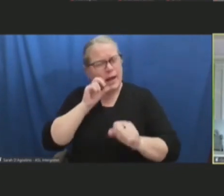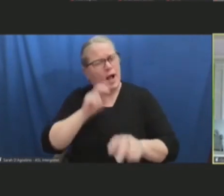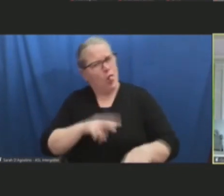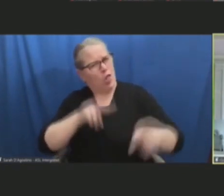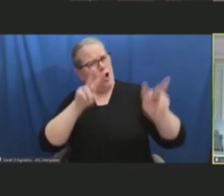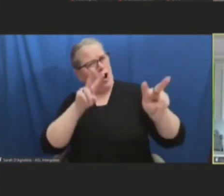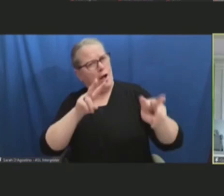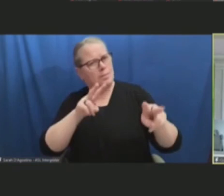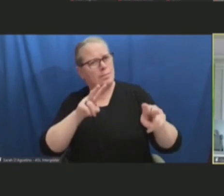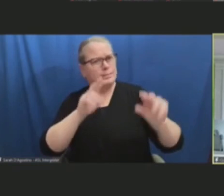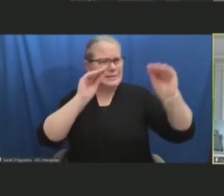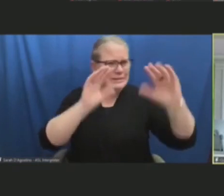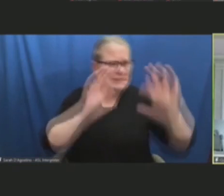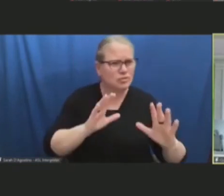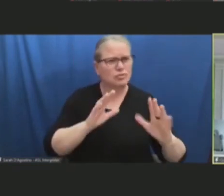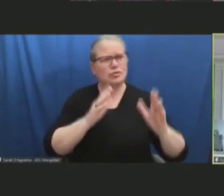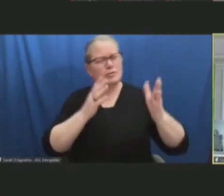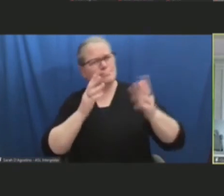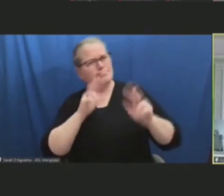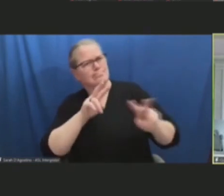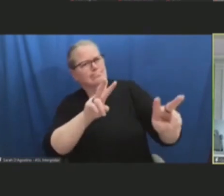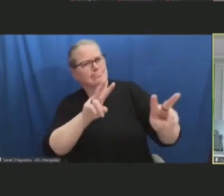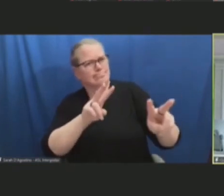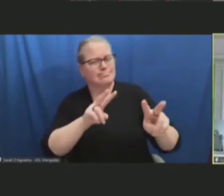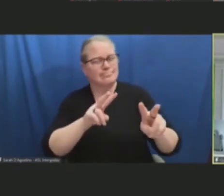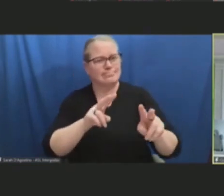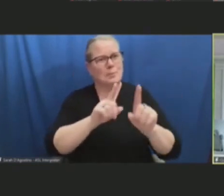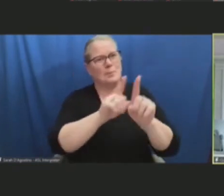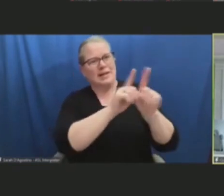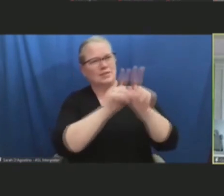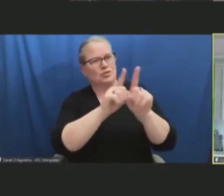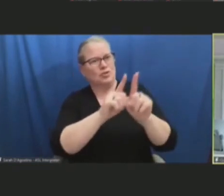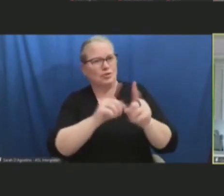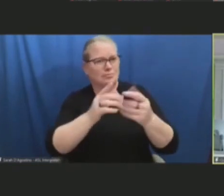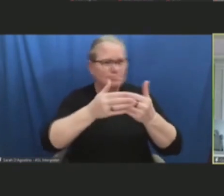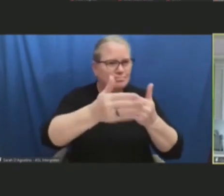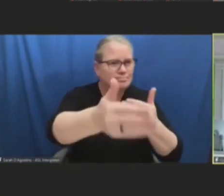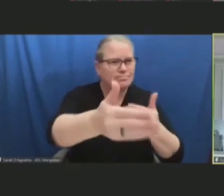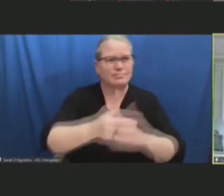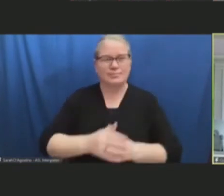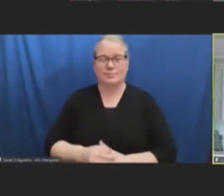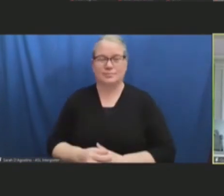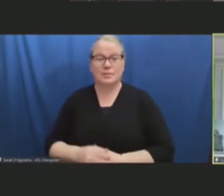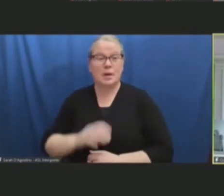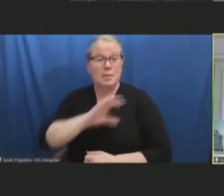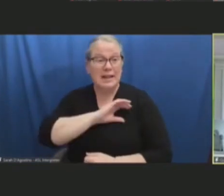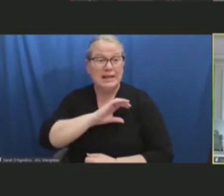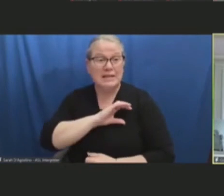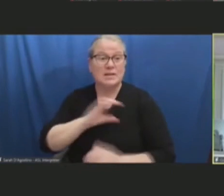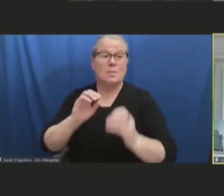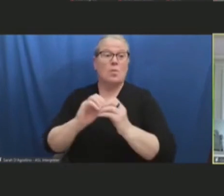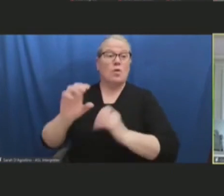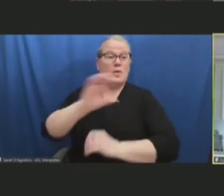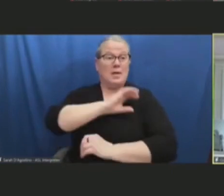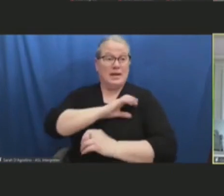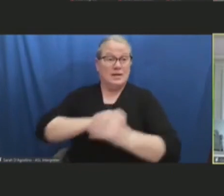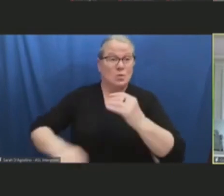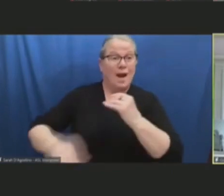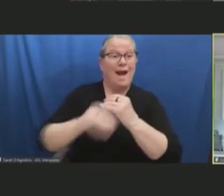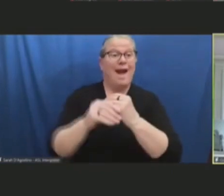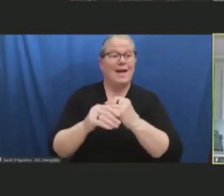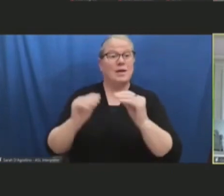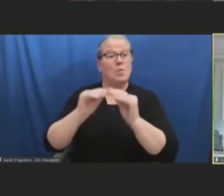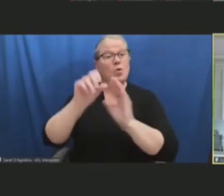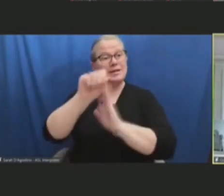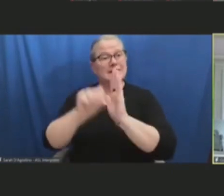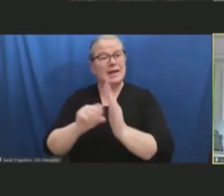from going forward. When it comes to police, we're adding on more police than ever before, and more state police. And I want them to